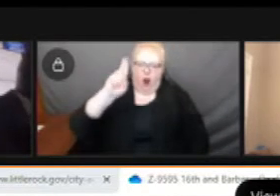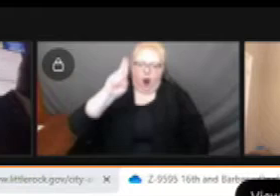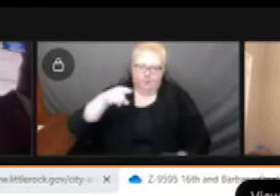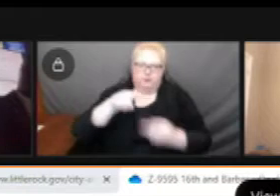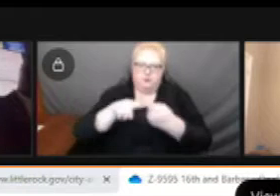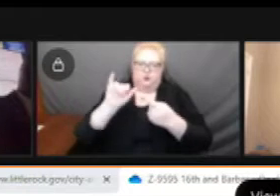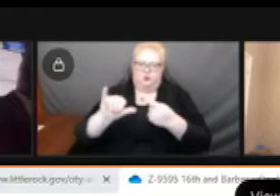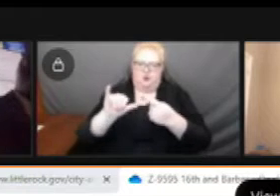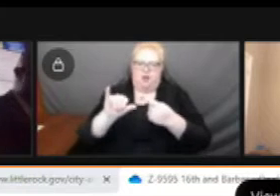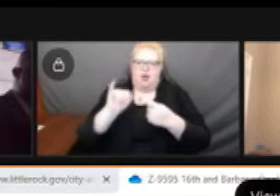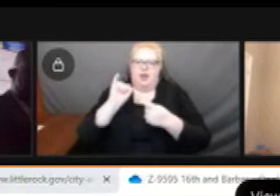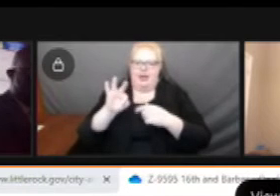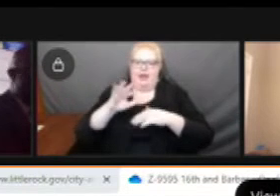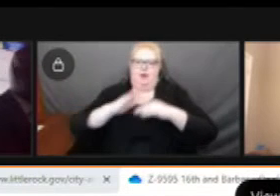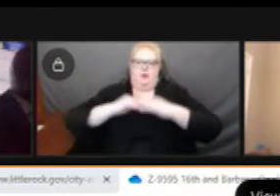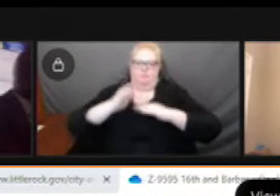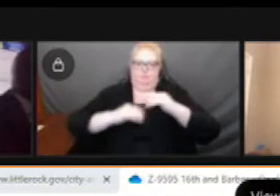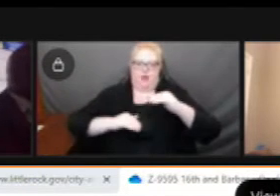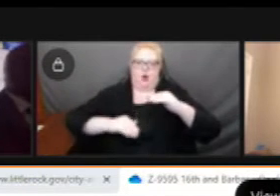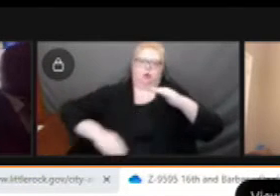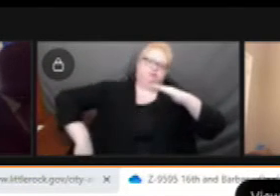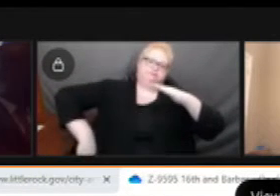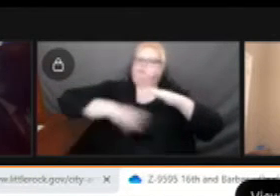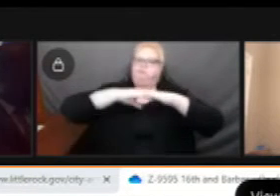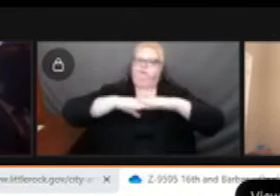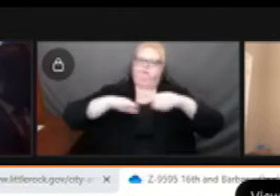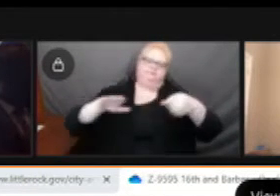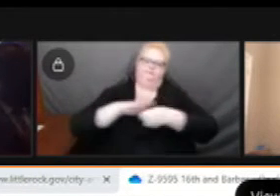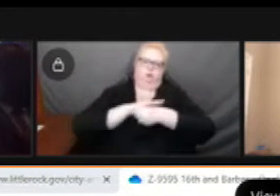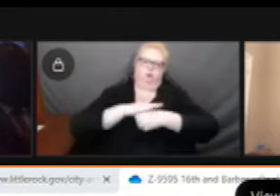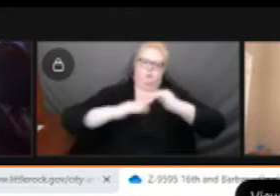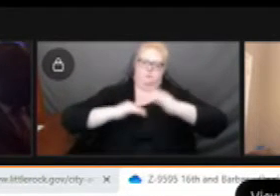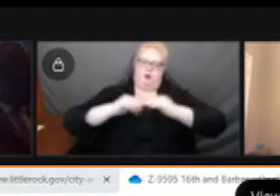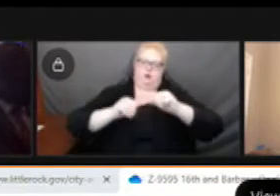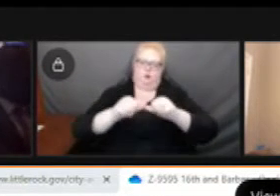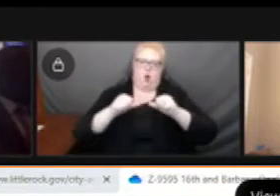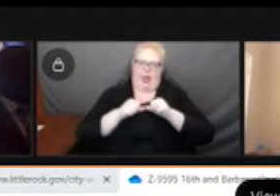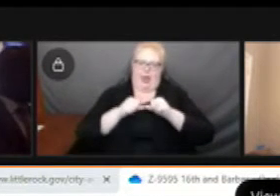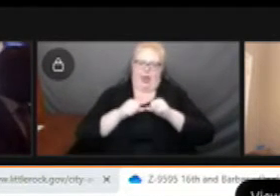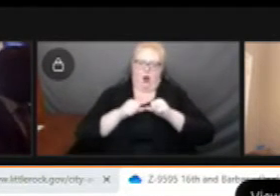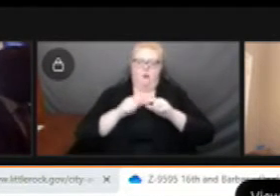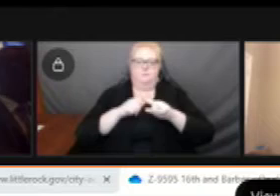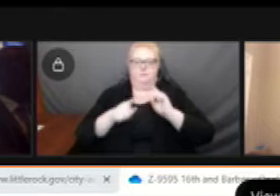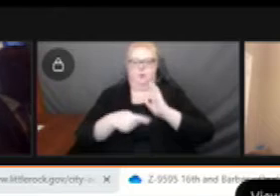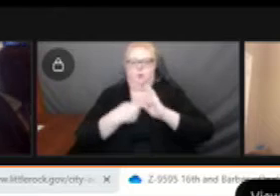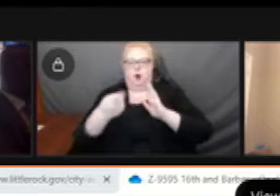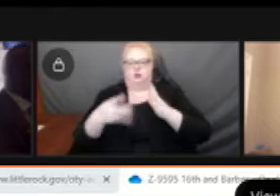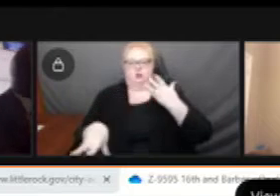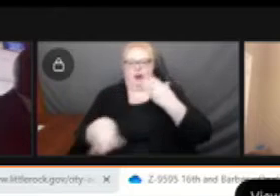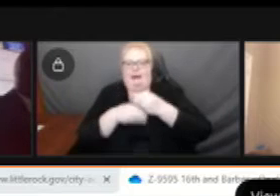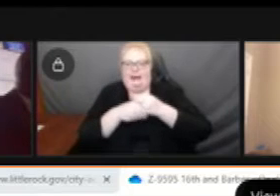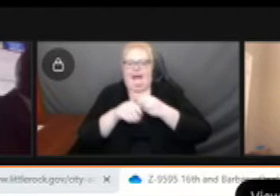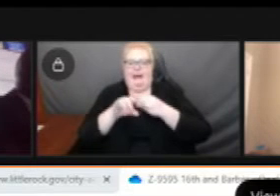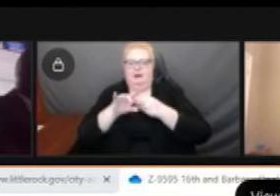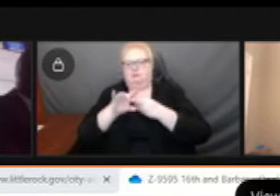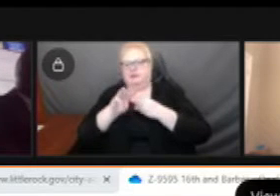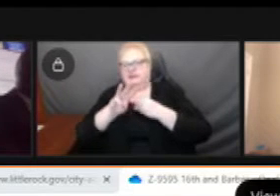I built to the buildable area. But that, once you add in a 6-foot, 8-foot